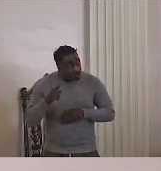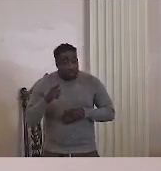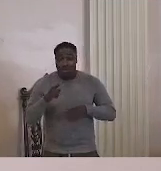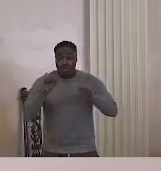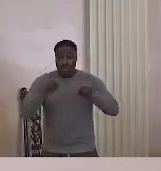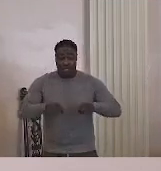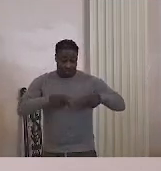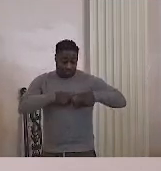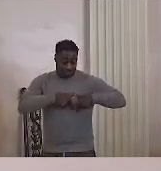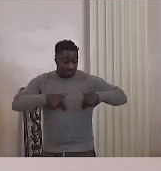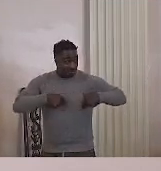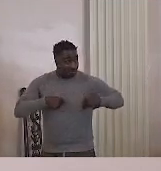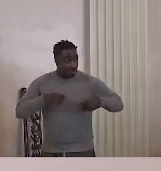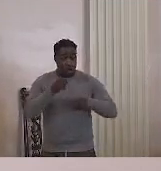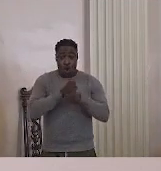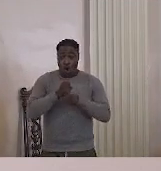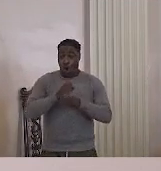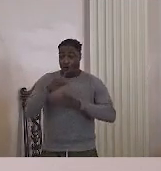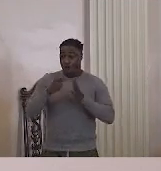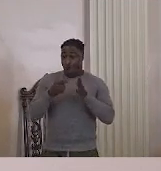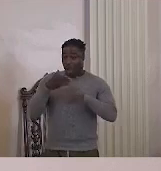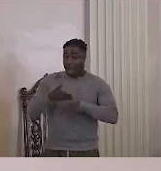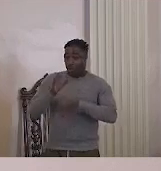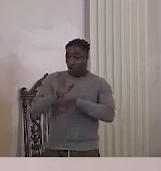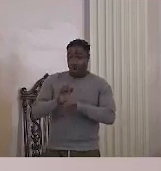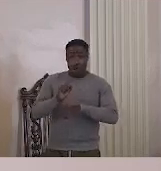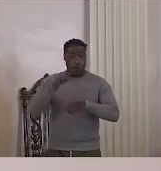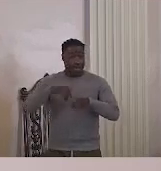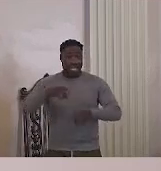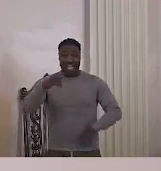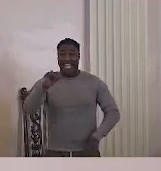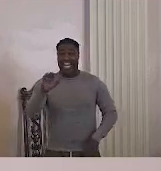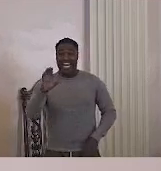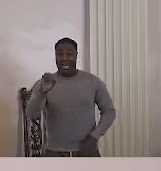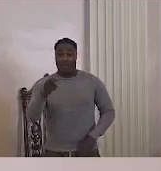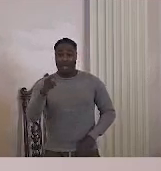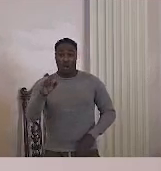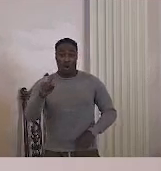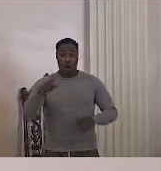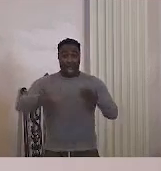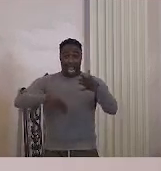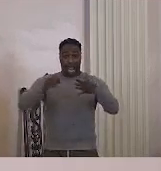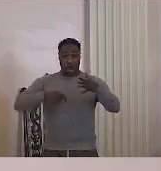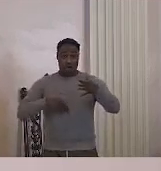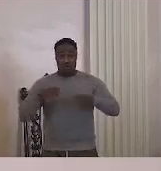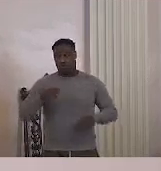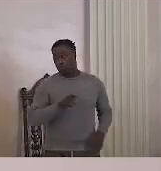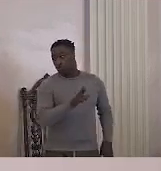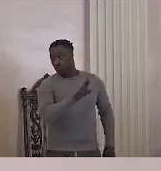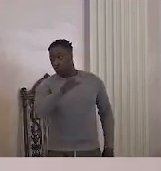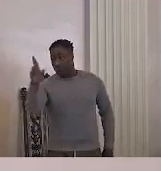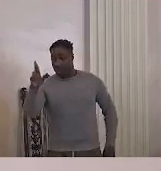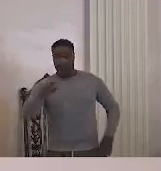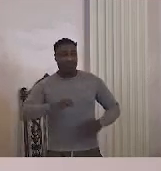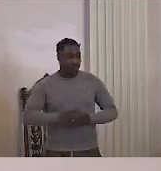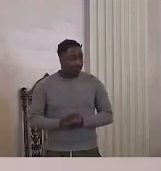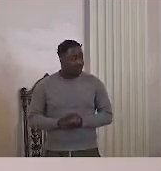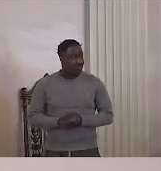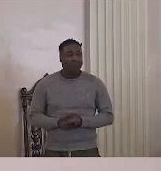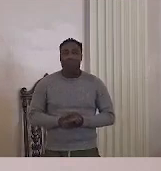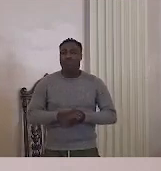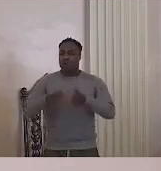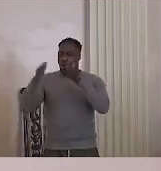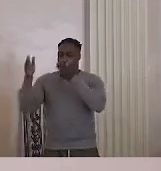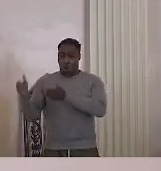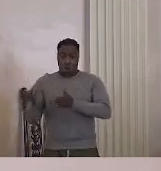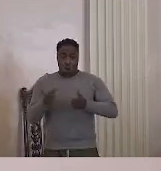you. Coffee hour will be held today in Pierce Hall, which is out the doors to your right. The order of